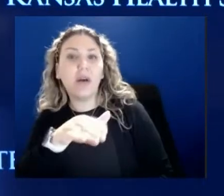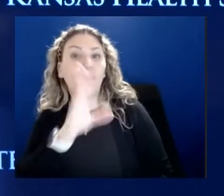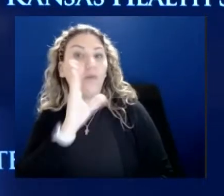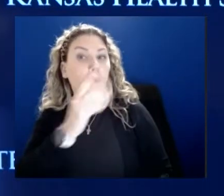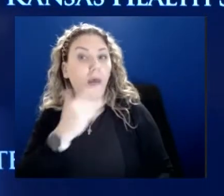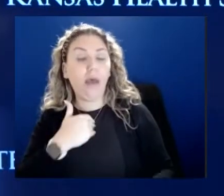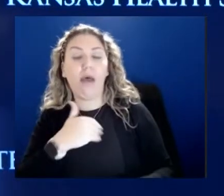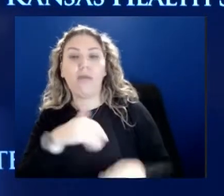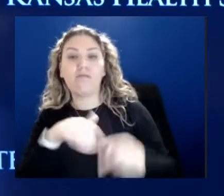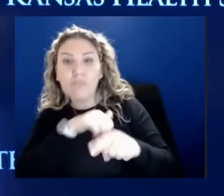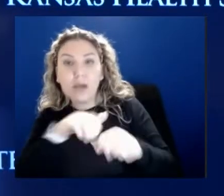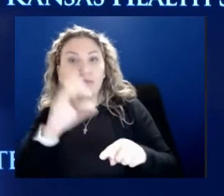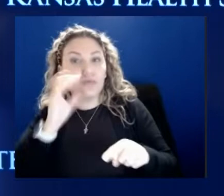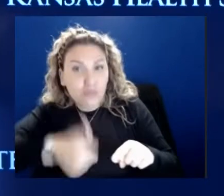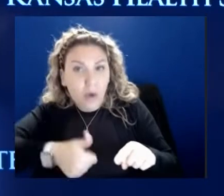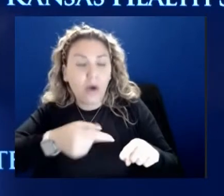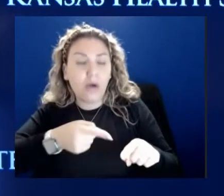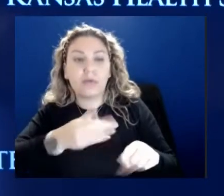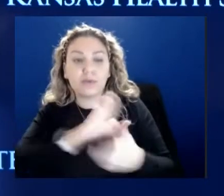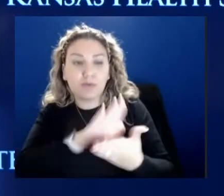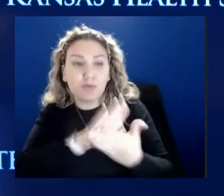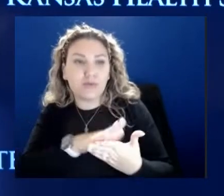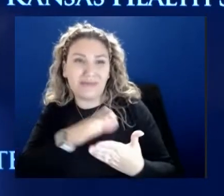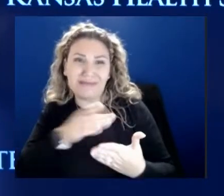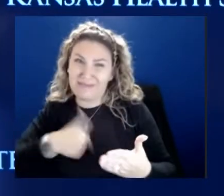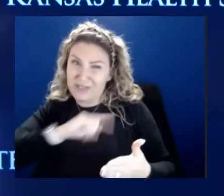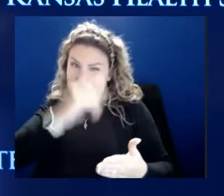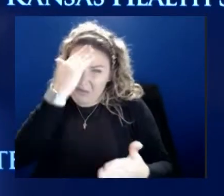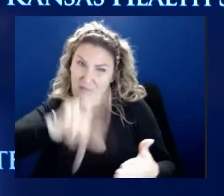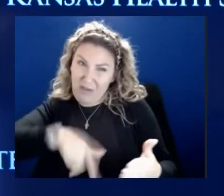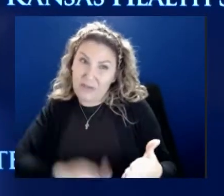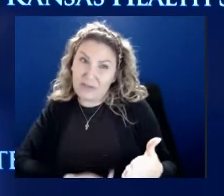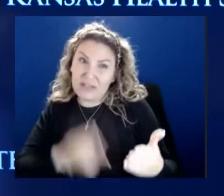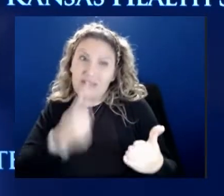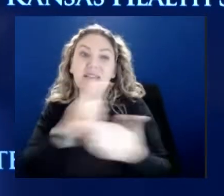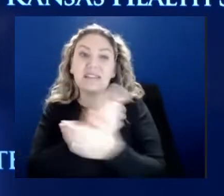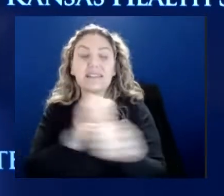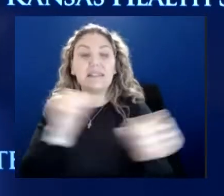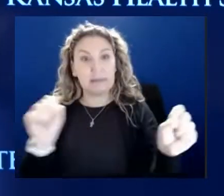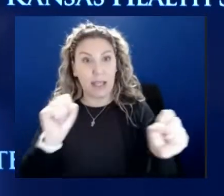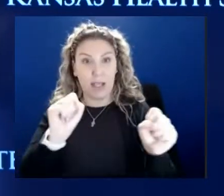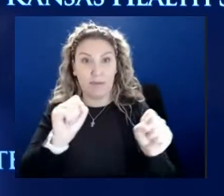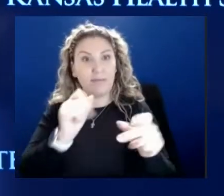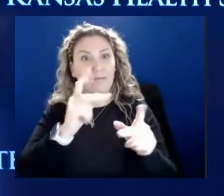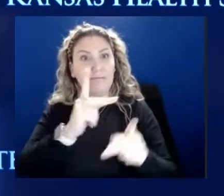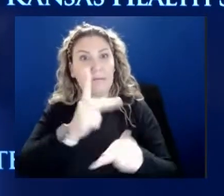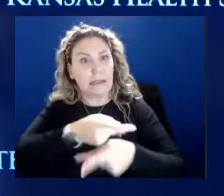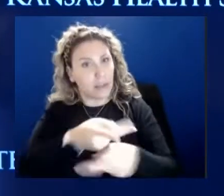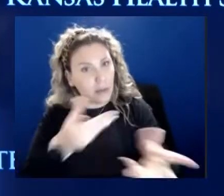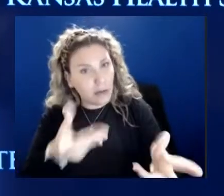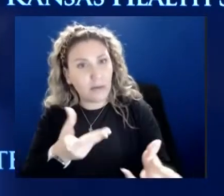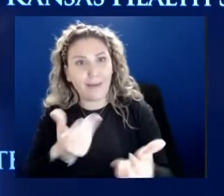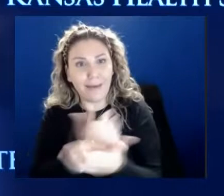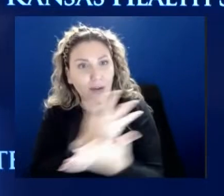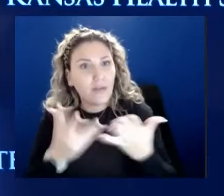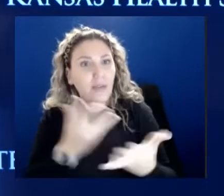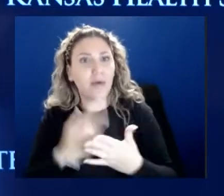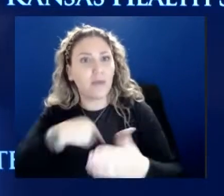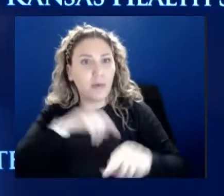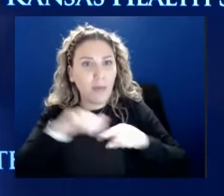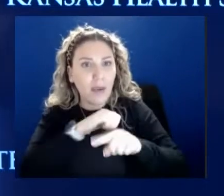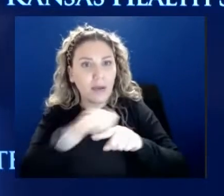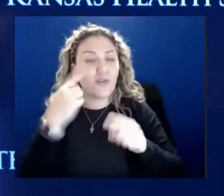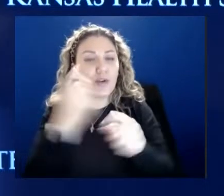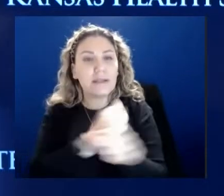These make you really upset, and we understand that, but these are a safety precaution, just like we do other things to keep you safe, and maybe coordinate with